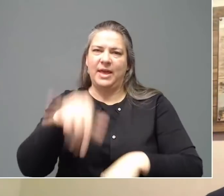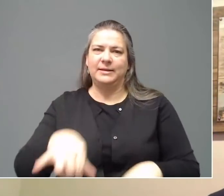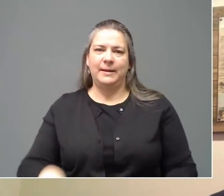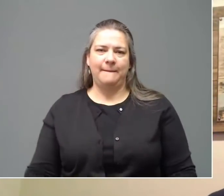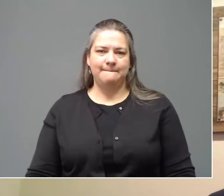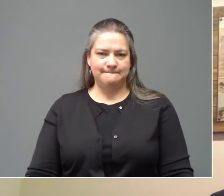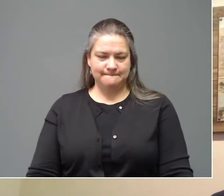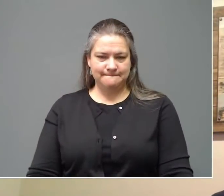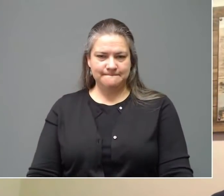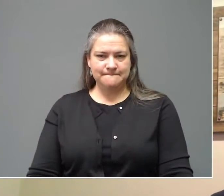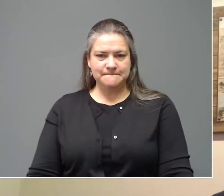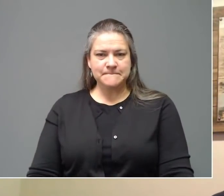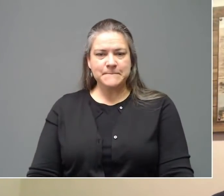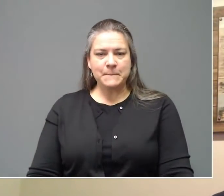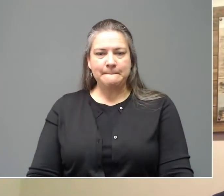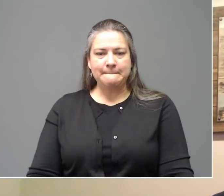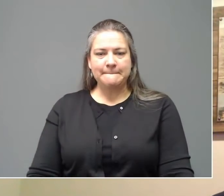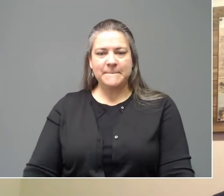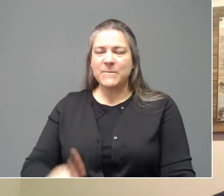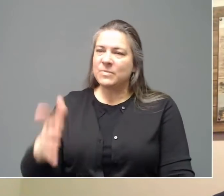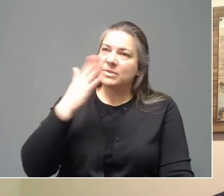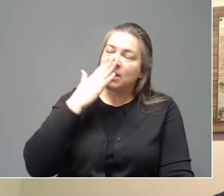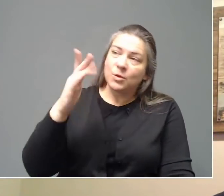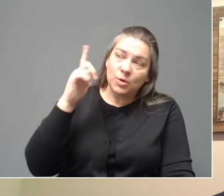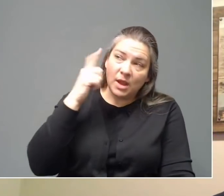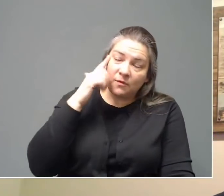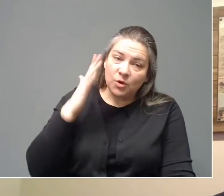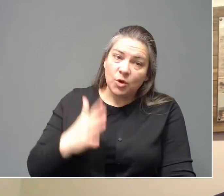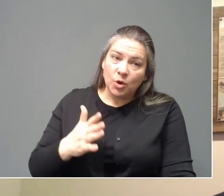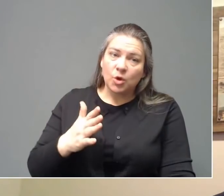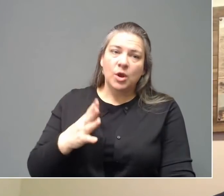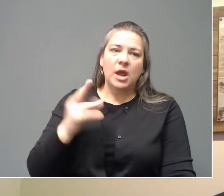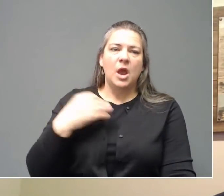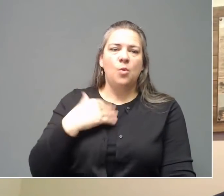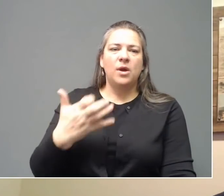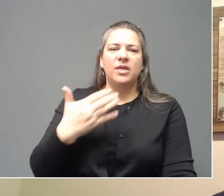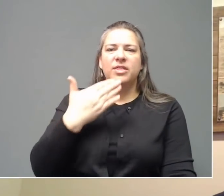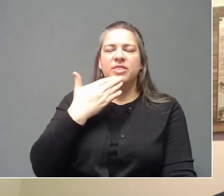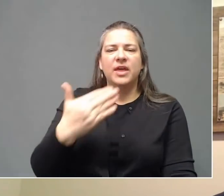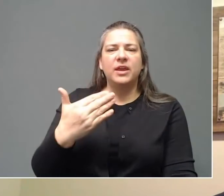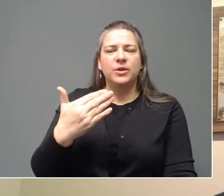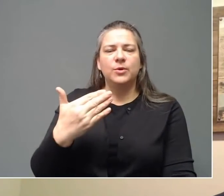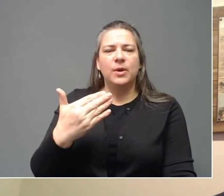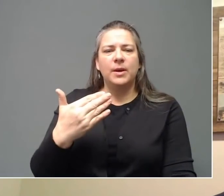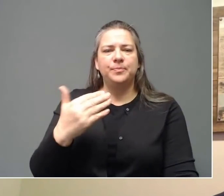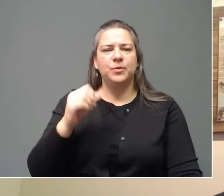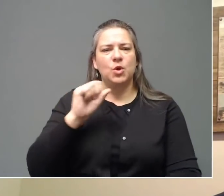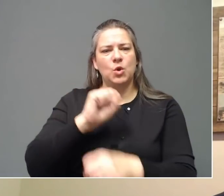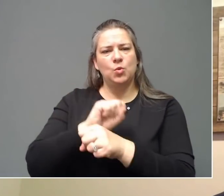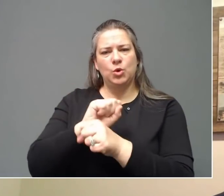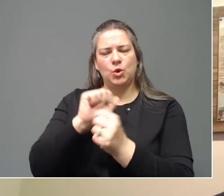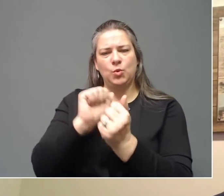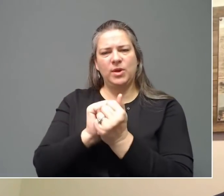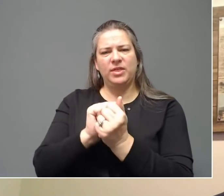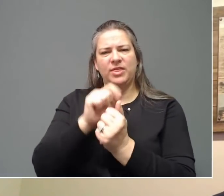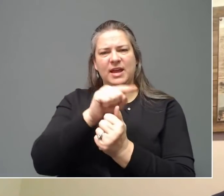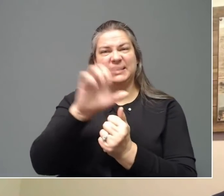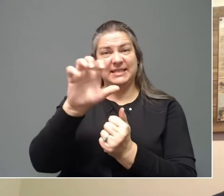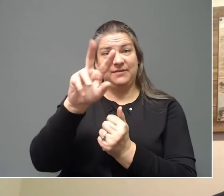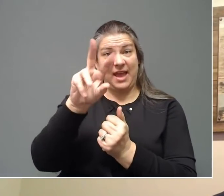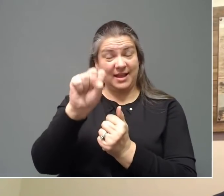Thank you, Governor. I also want to thank you in working with our national partners at CVS and